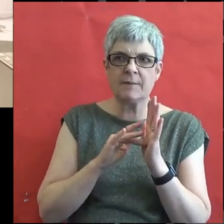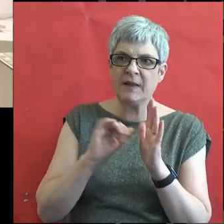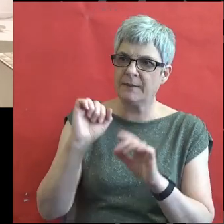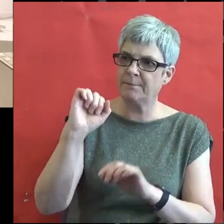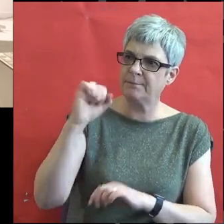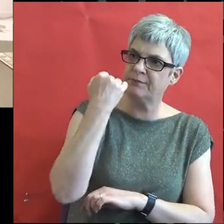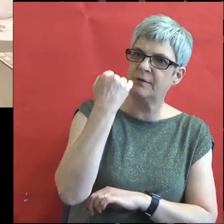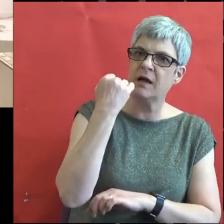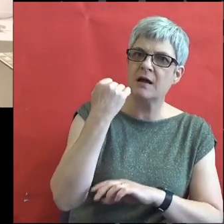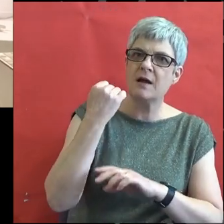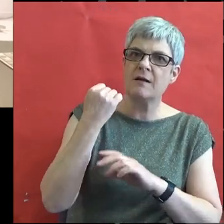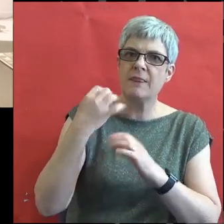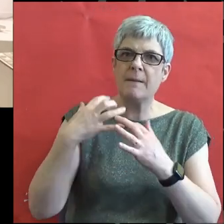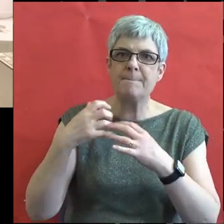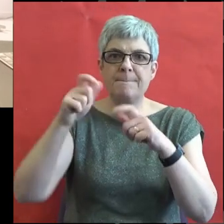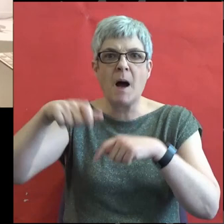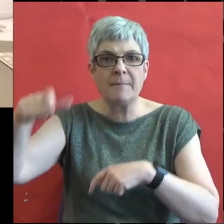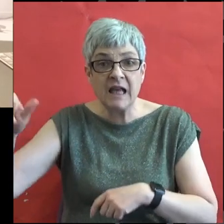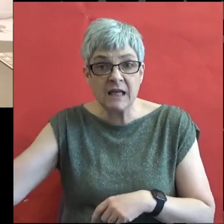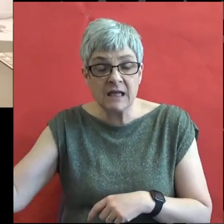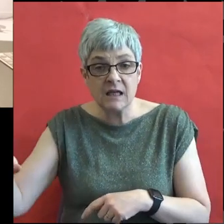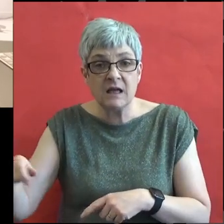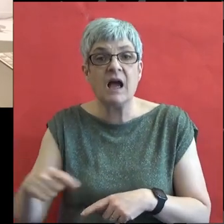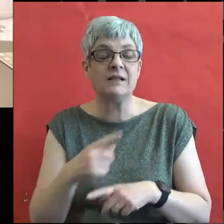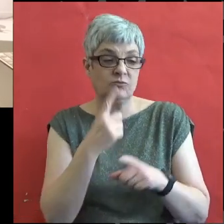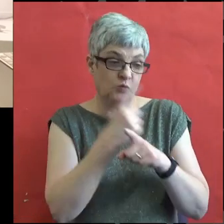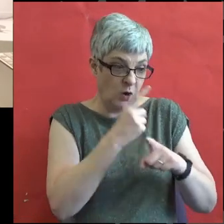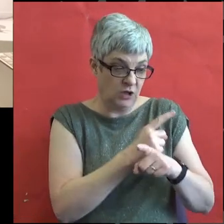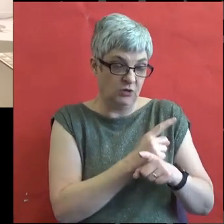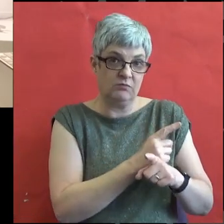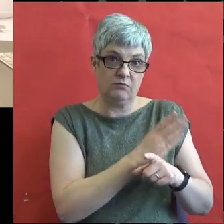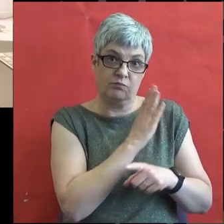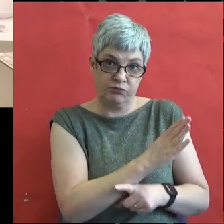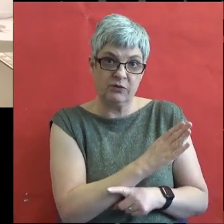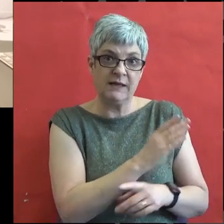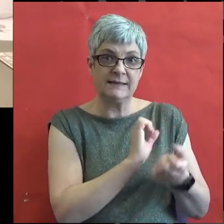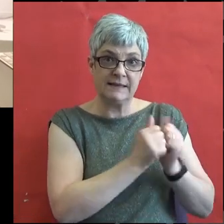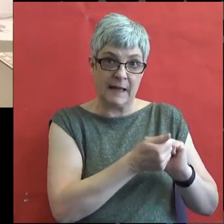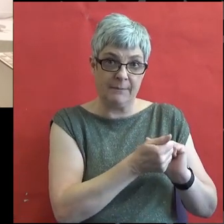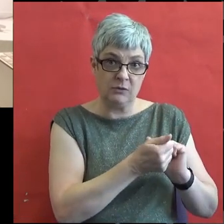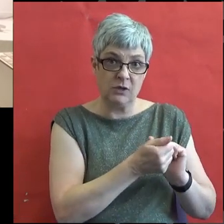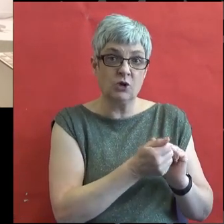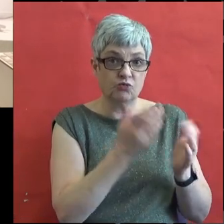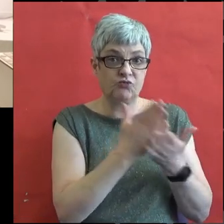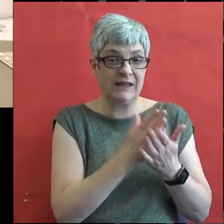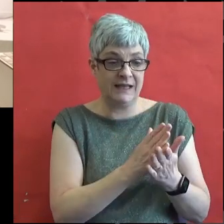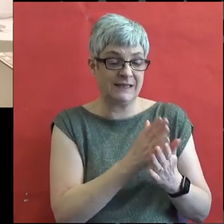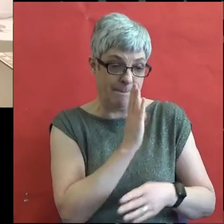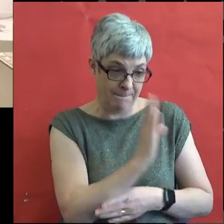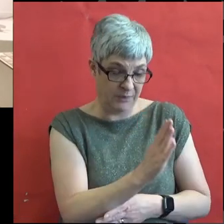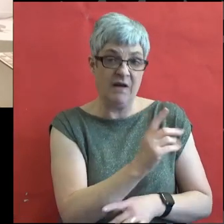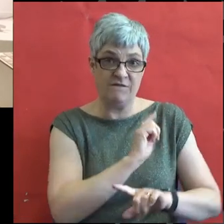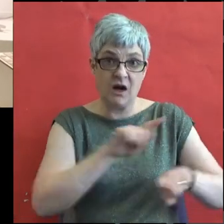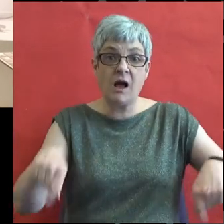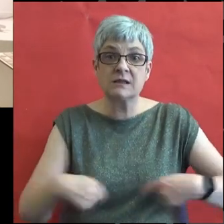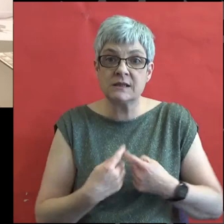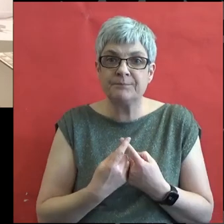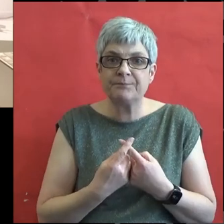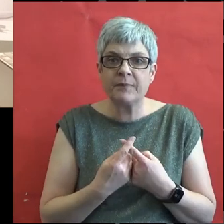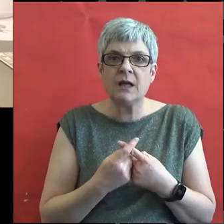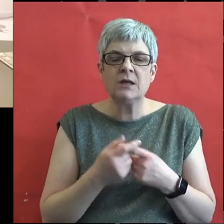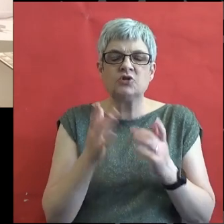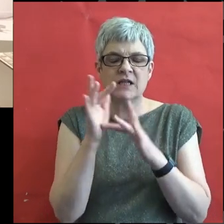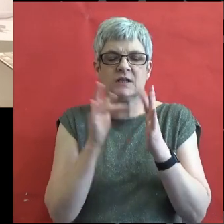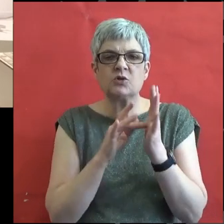speaking directly to his disciples. So this is a message directly for us and how we behave. Jesus is going to make clear to us